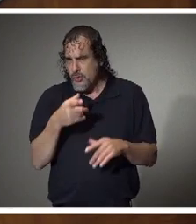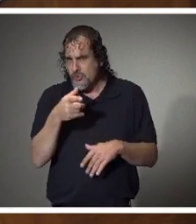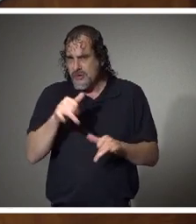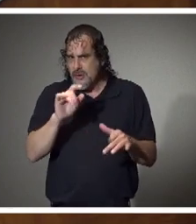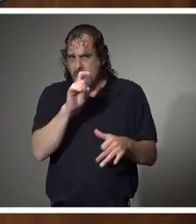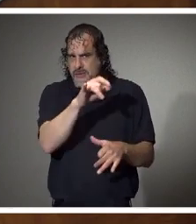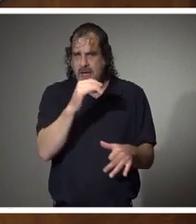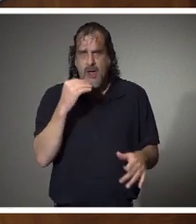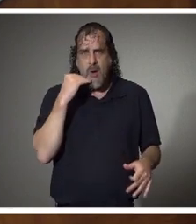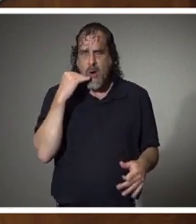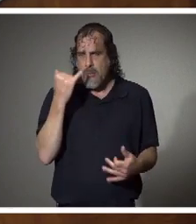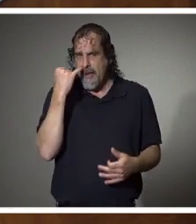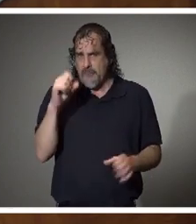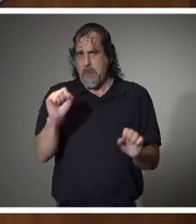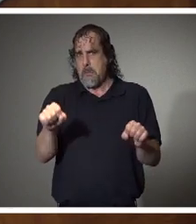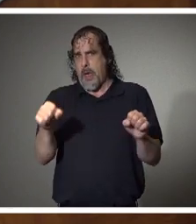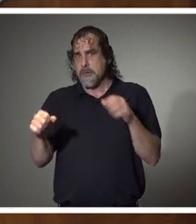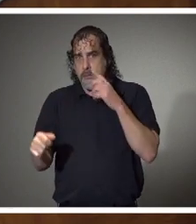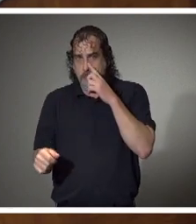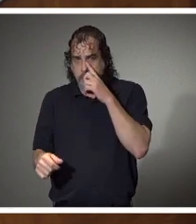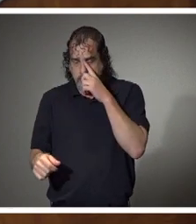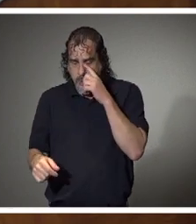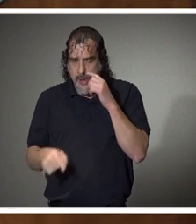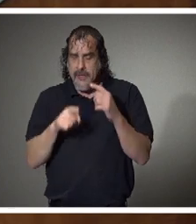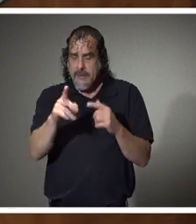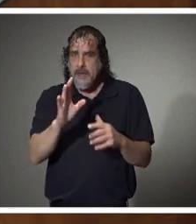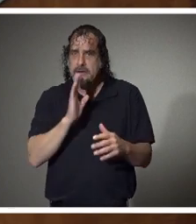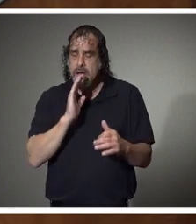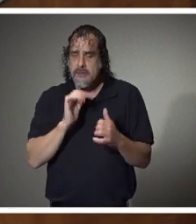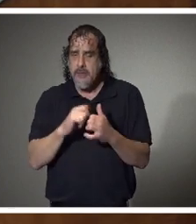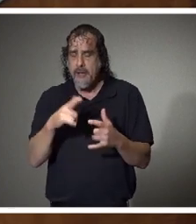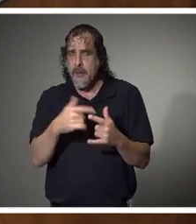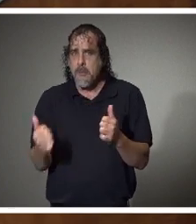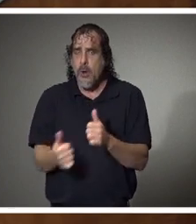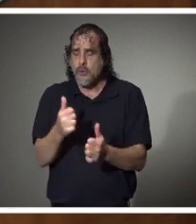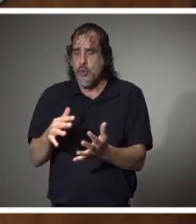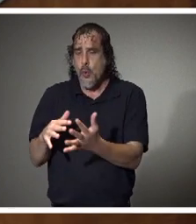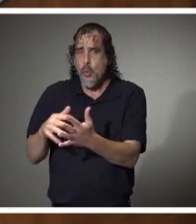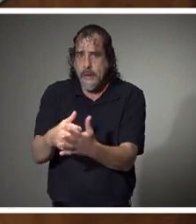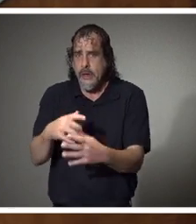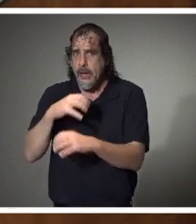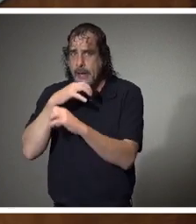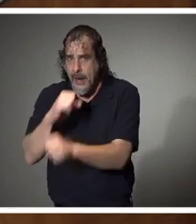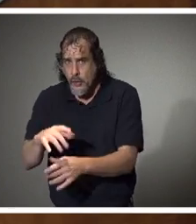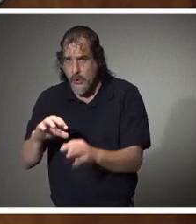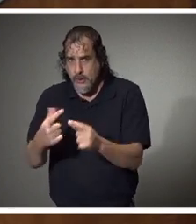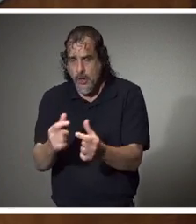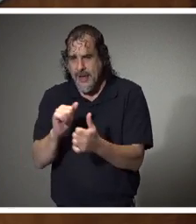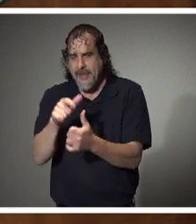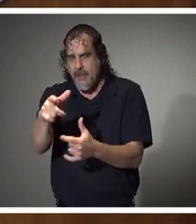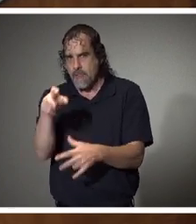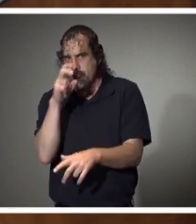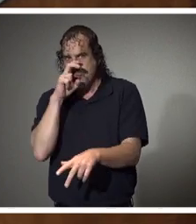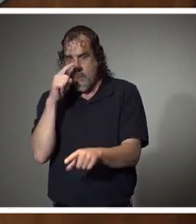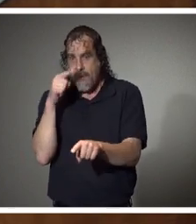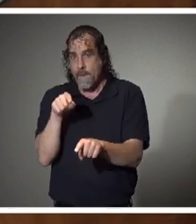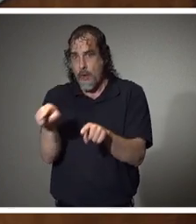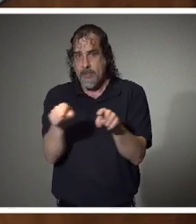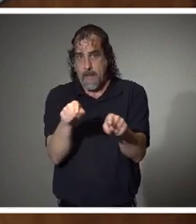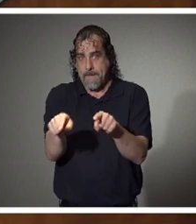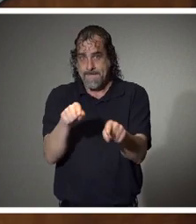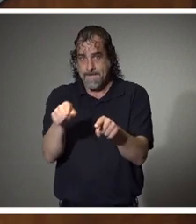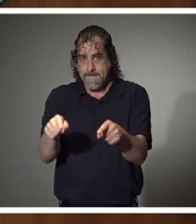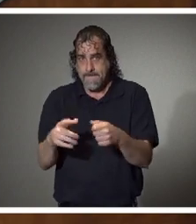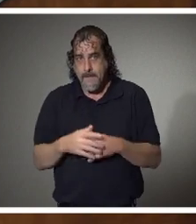possible. This just represents the most vulnerable group and therefore the strictest rules.